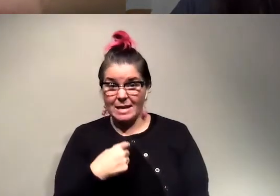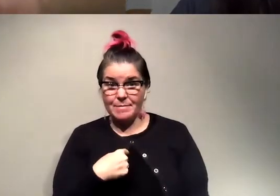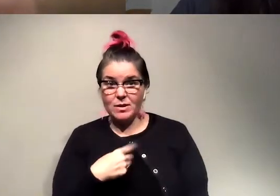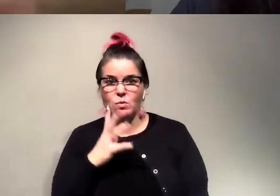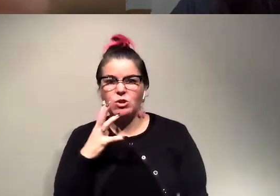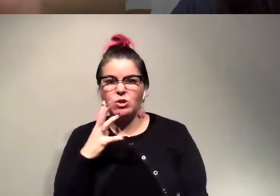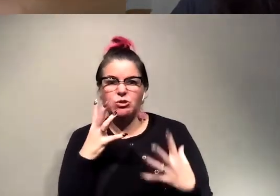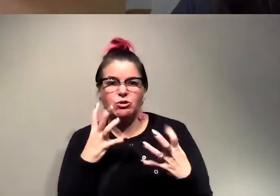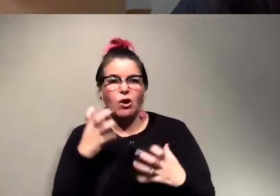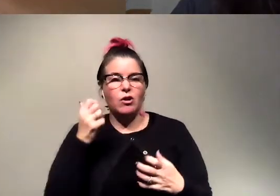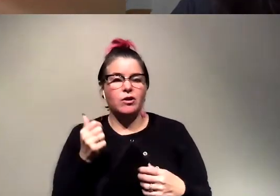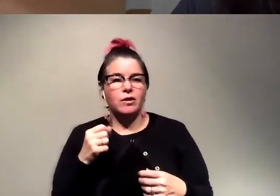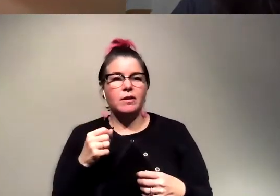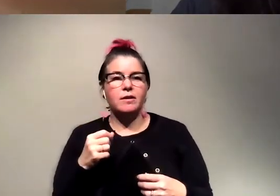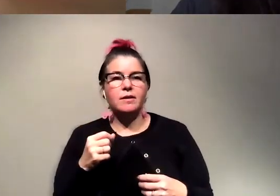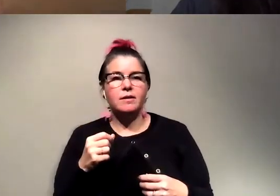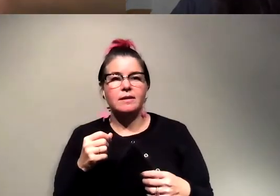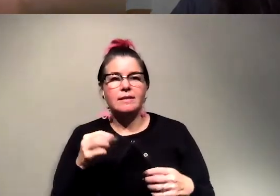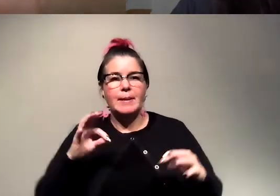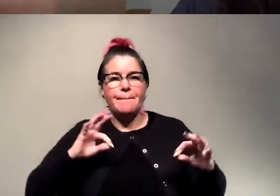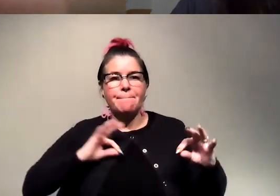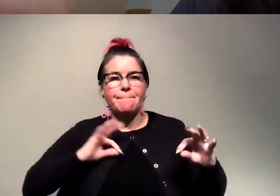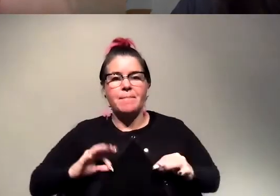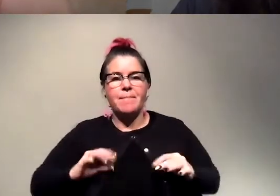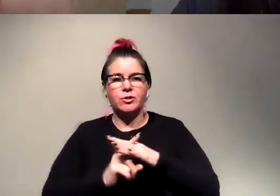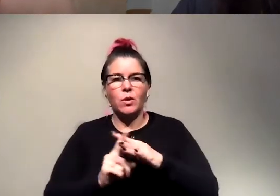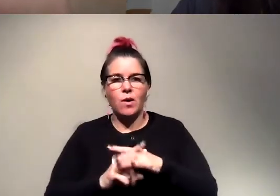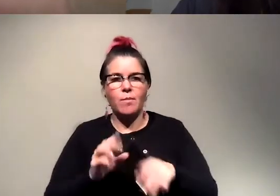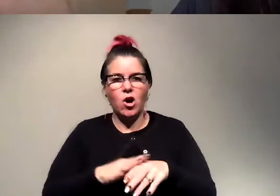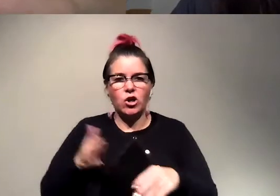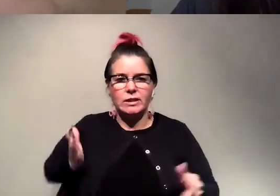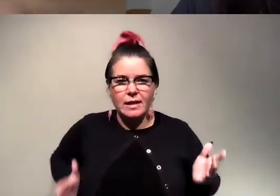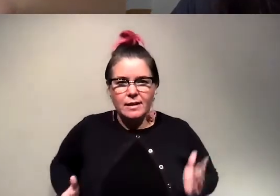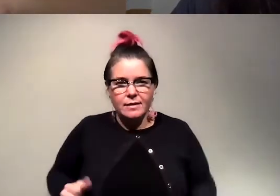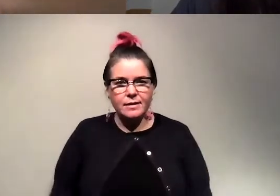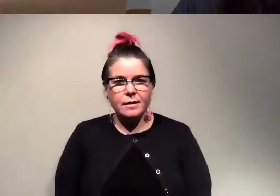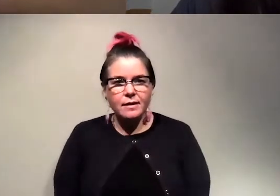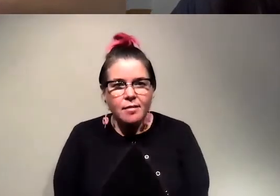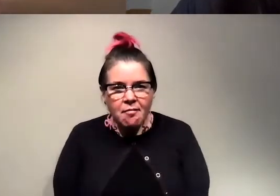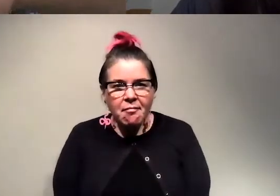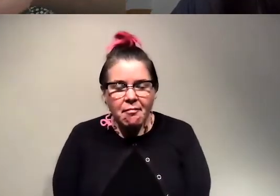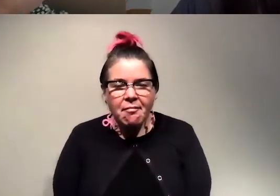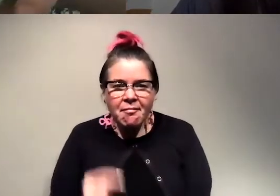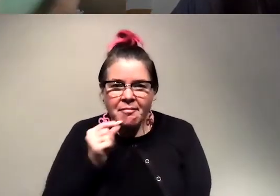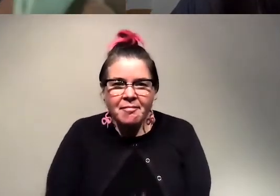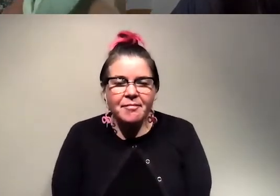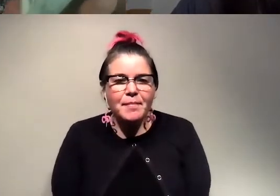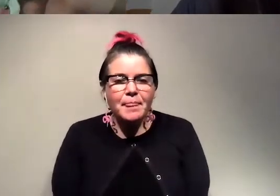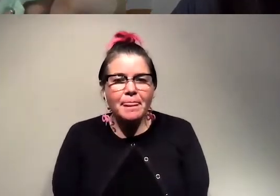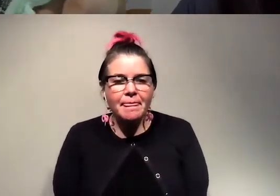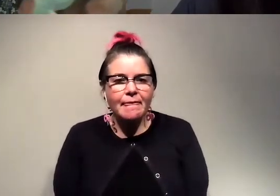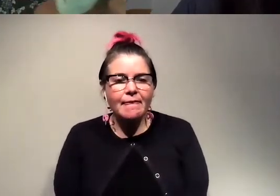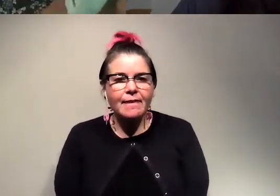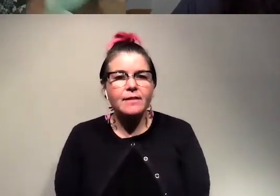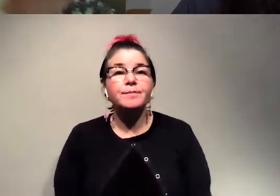up, and you would see patterns appear on her sides here. Whoa, that's cool. Yeah, and they also